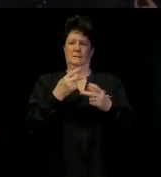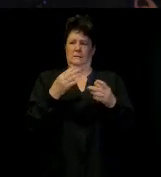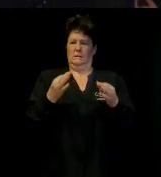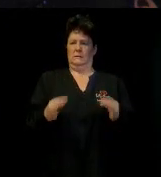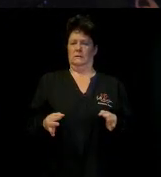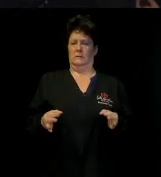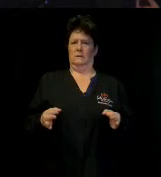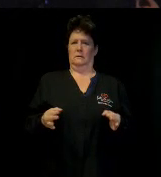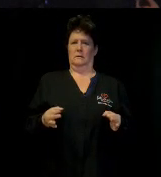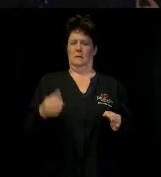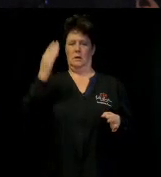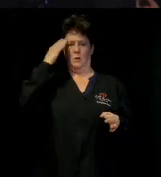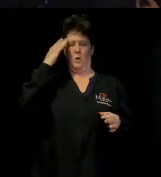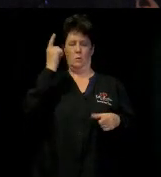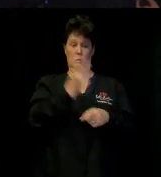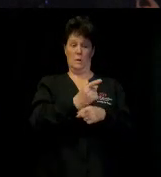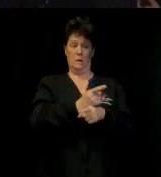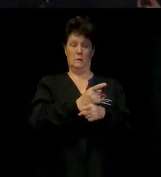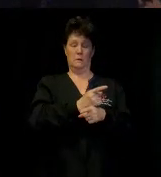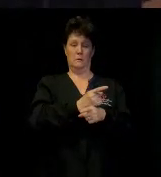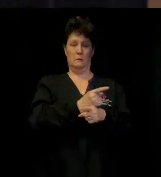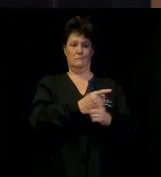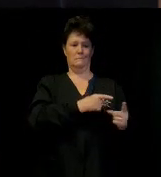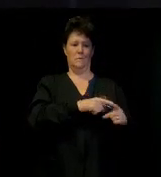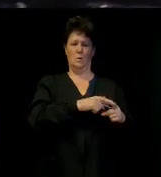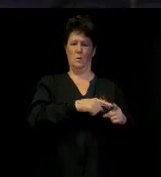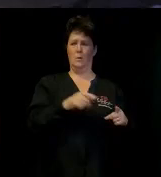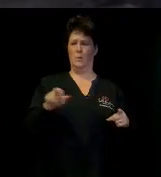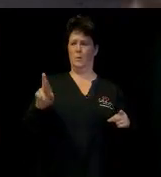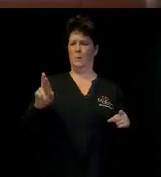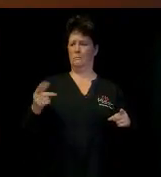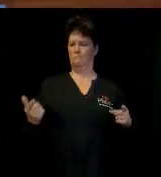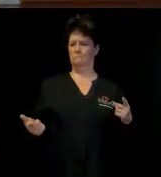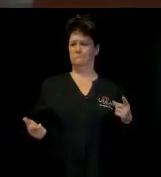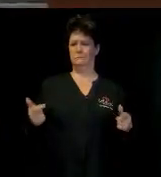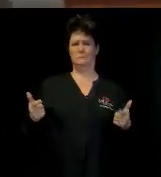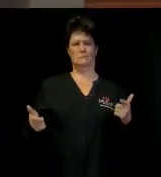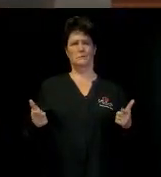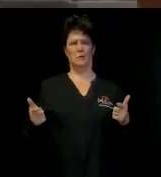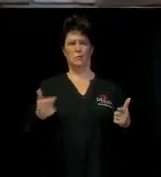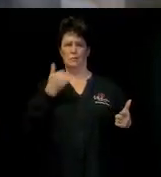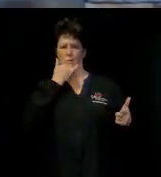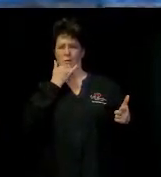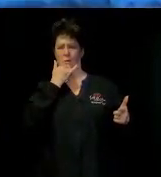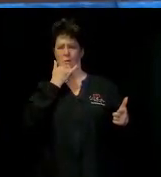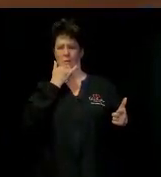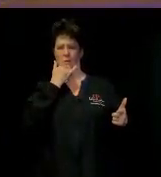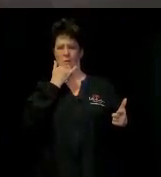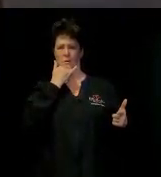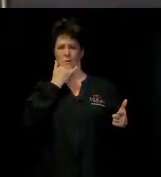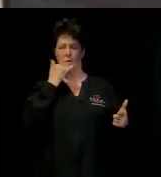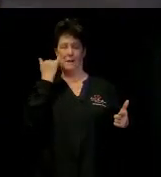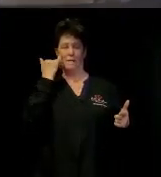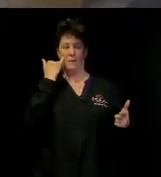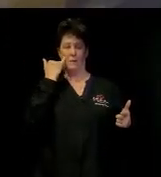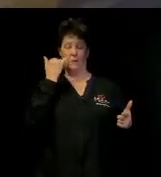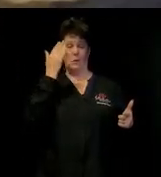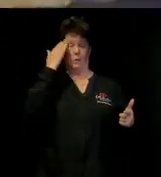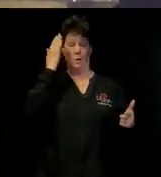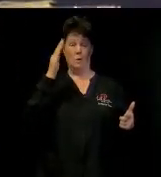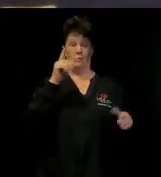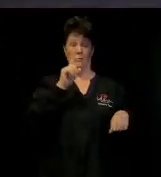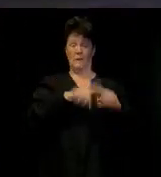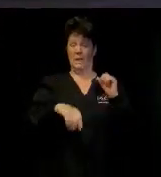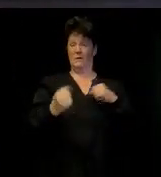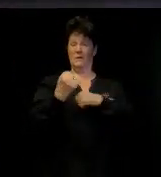I got to either know I'm right or that I'm wrong. But when you know who you are and you know you can't be defeated, you're right because you know